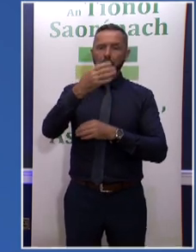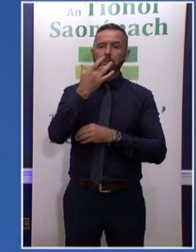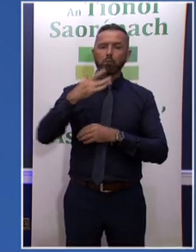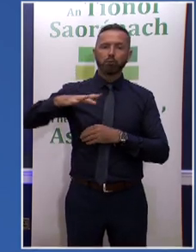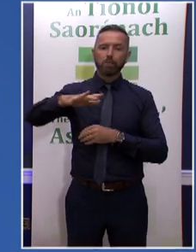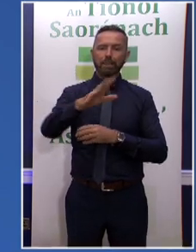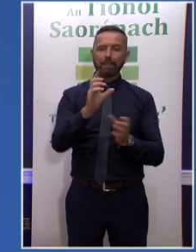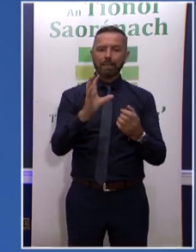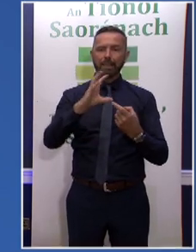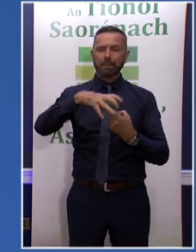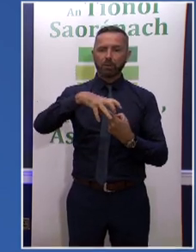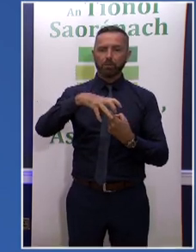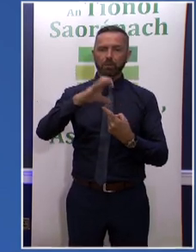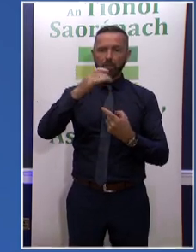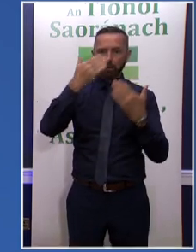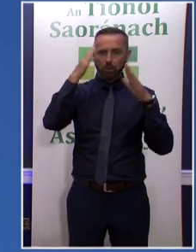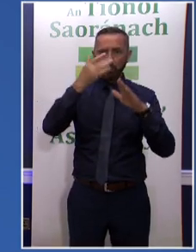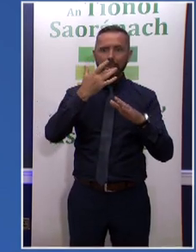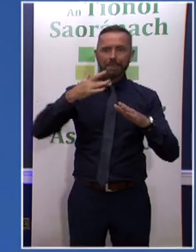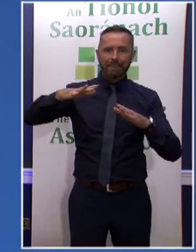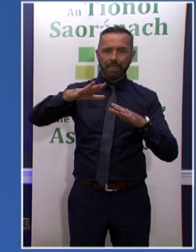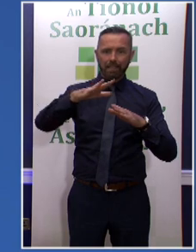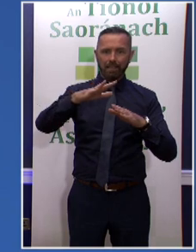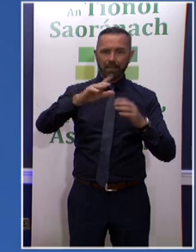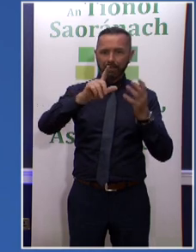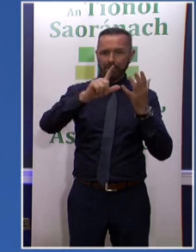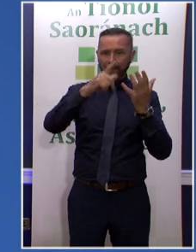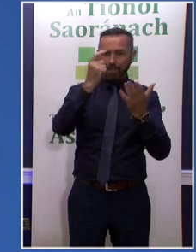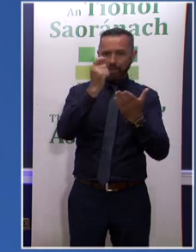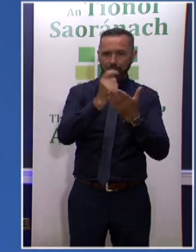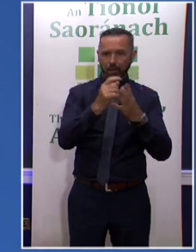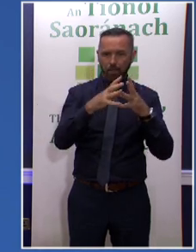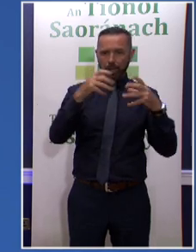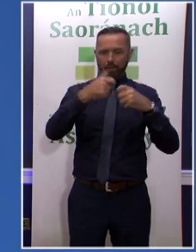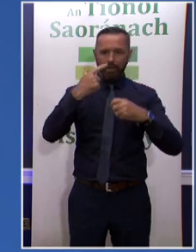sea area of Ireland is 7 to 10 times as extensive